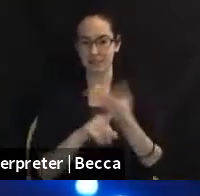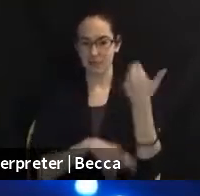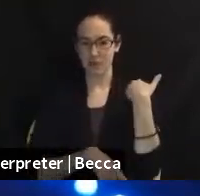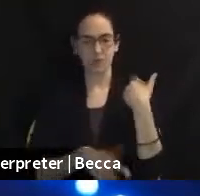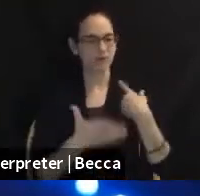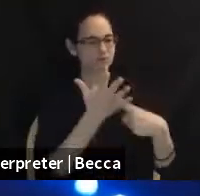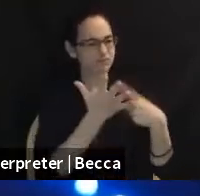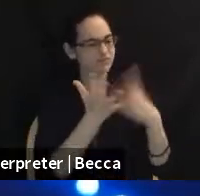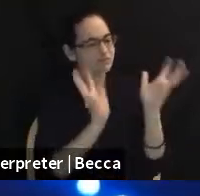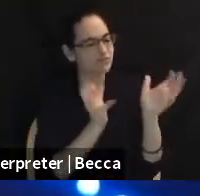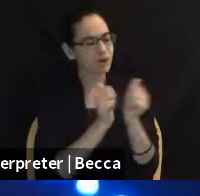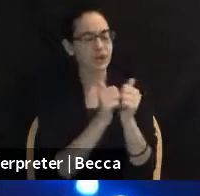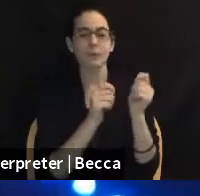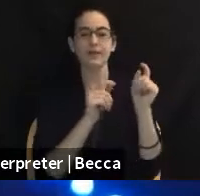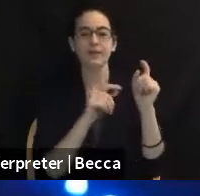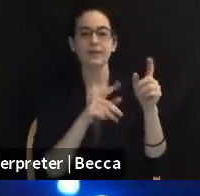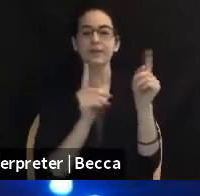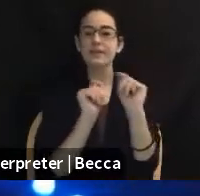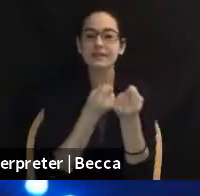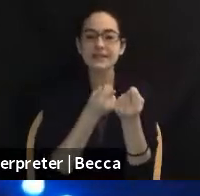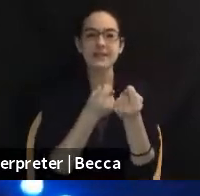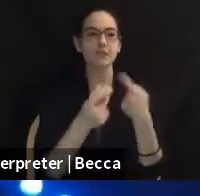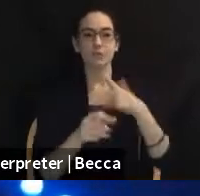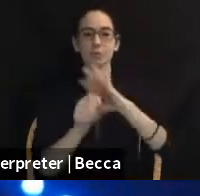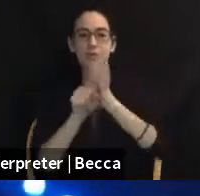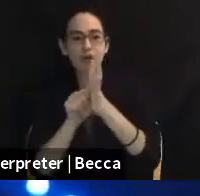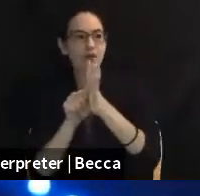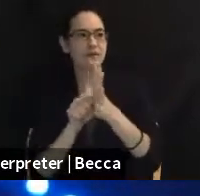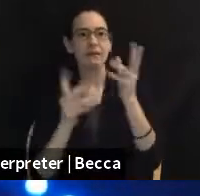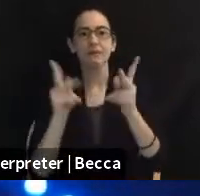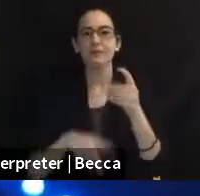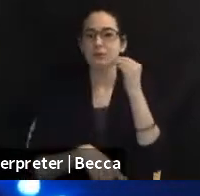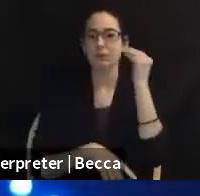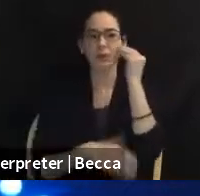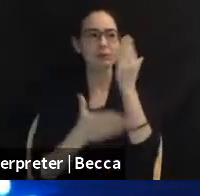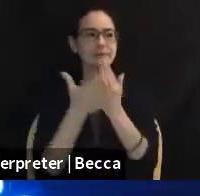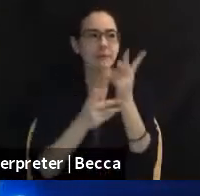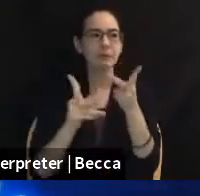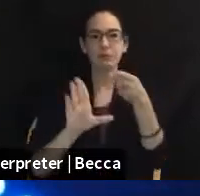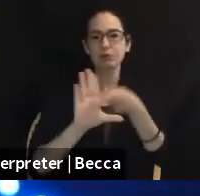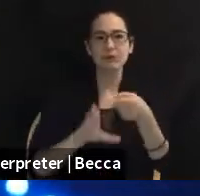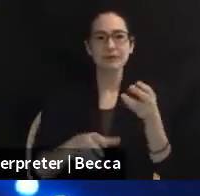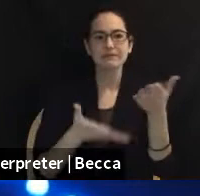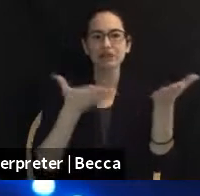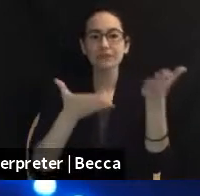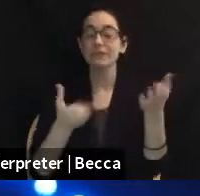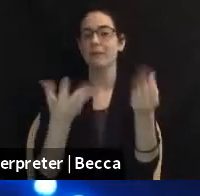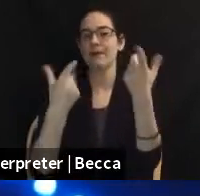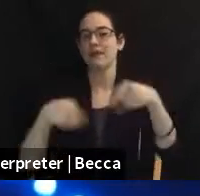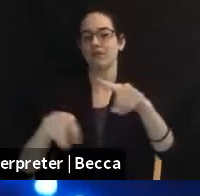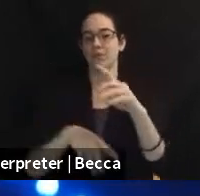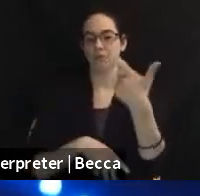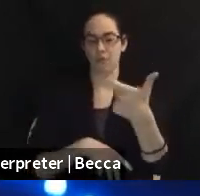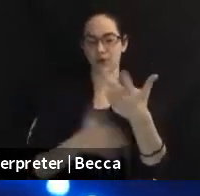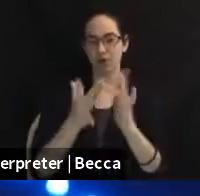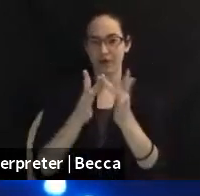really still in the middle of the pandemic, and people were home, and we had a few people still coming to service. Most people online, like many of you.